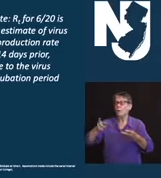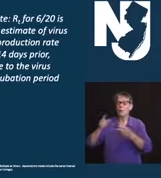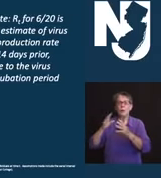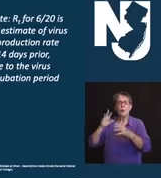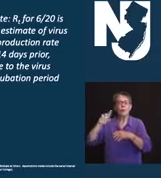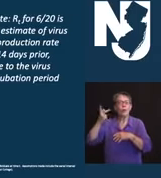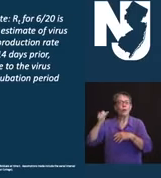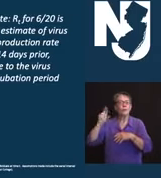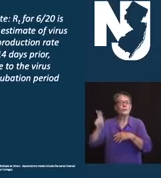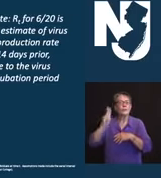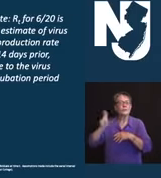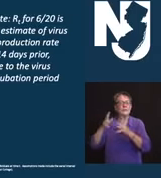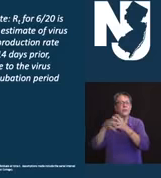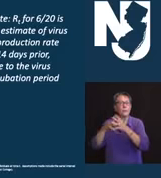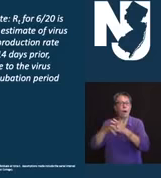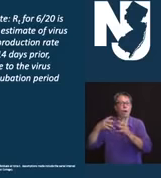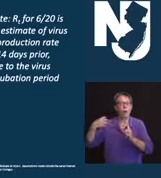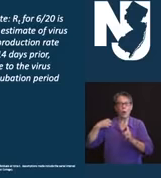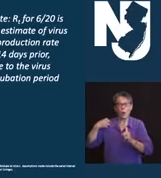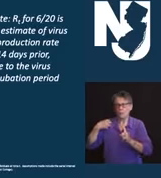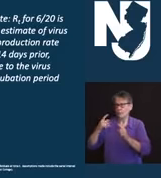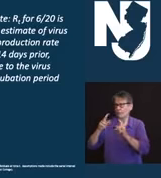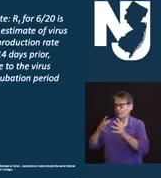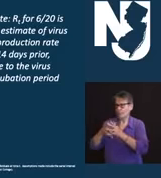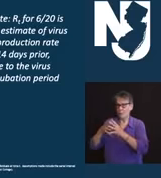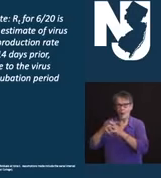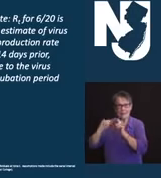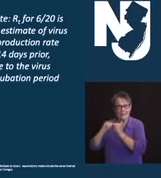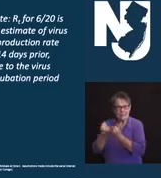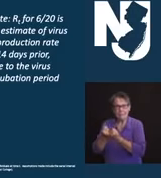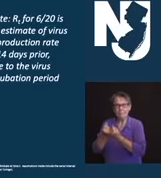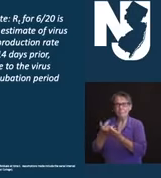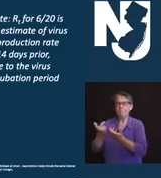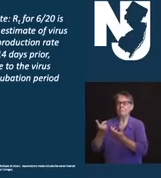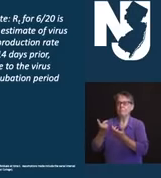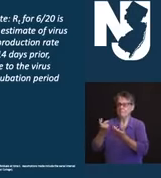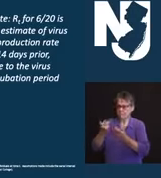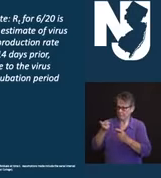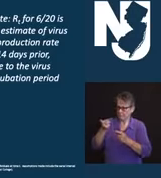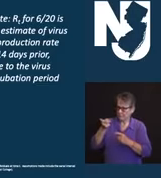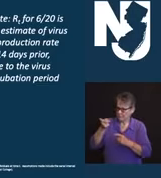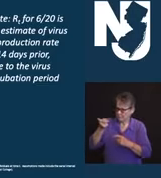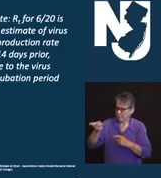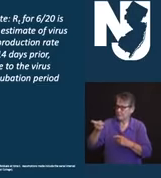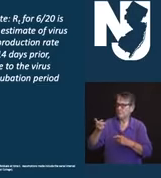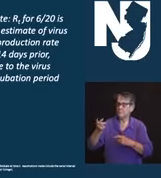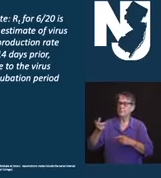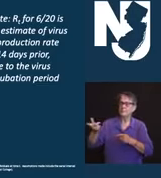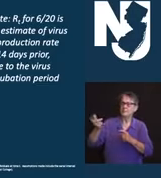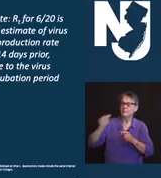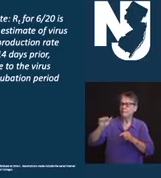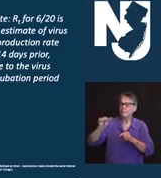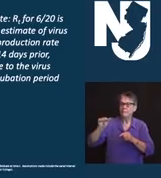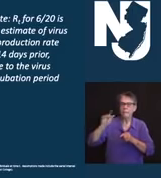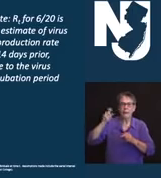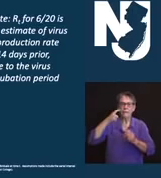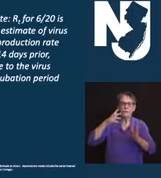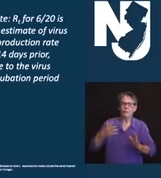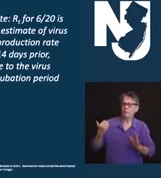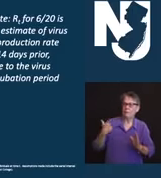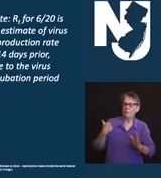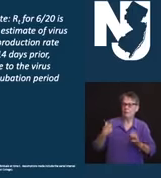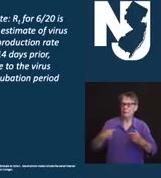last week, it is the pain of discipline where the alternative is the pain of regret. So as much as